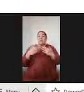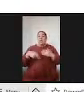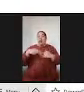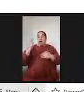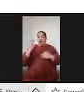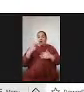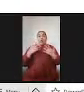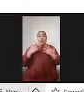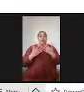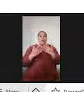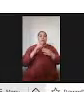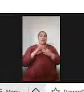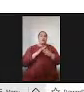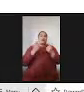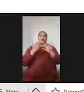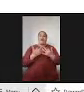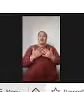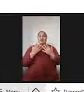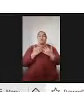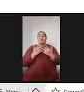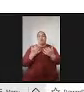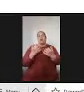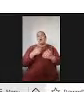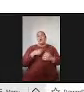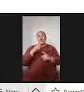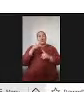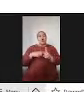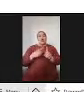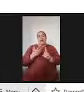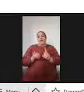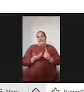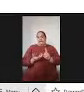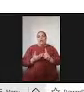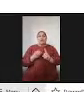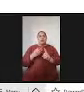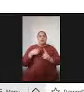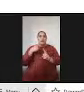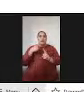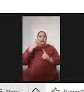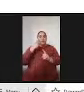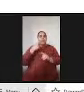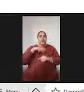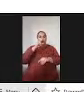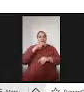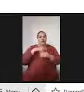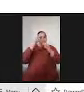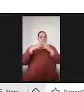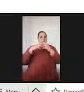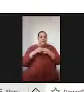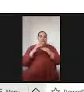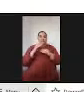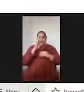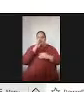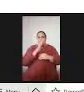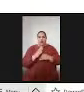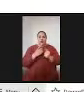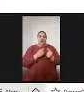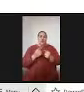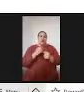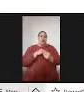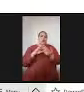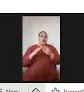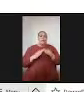because of finances that as Parliament we may not have. So I think we need to consider going directly to